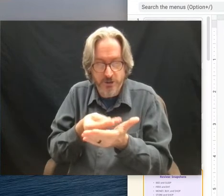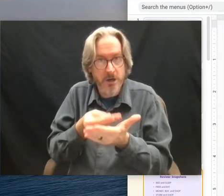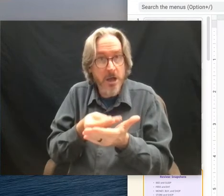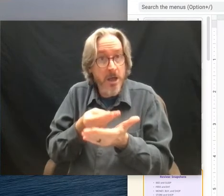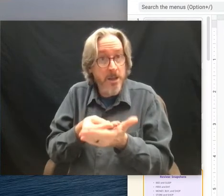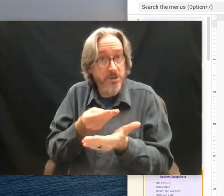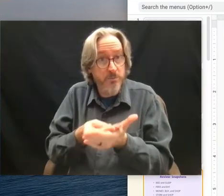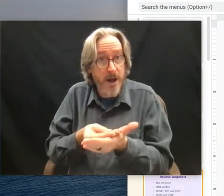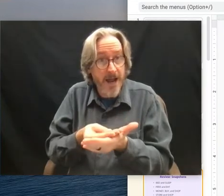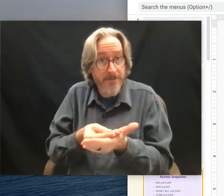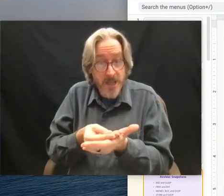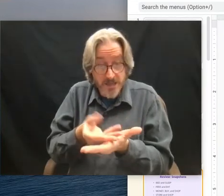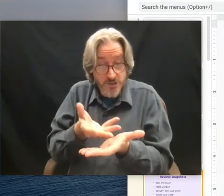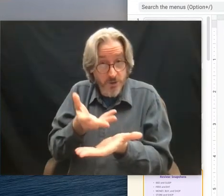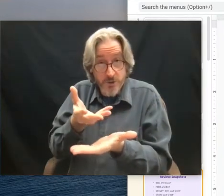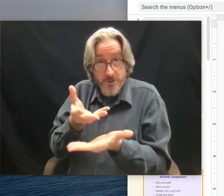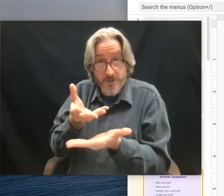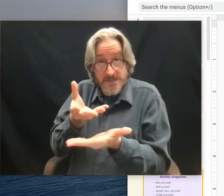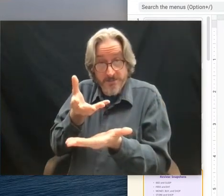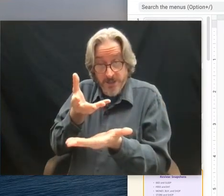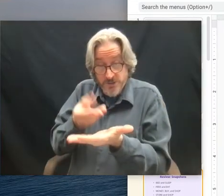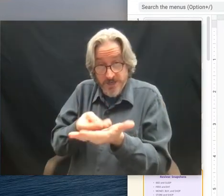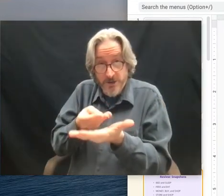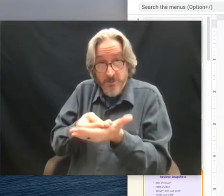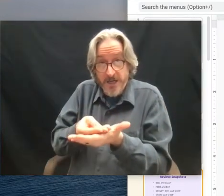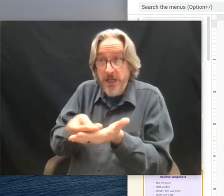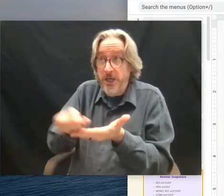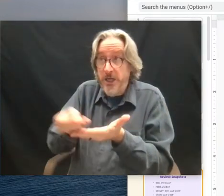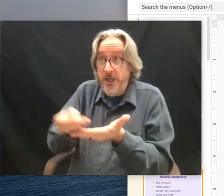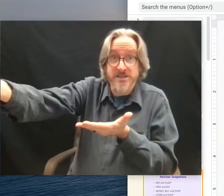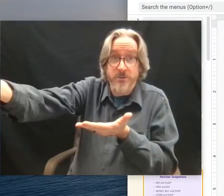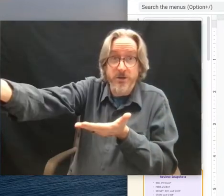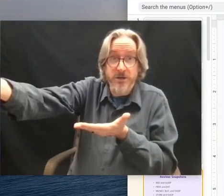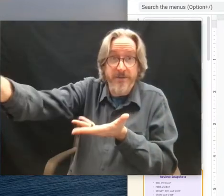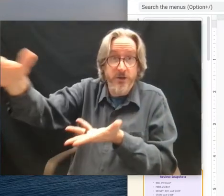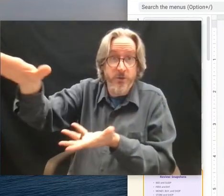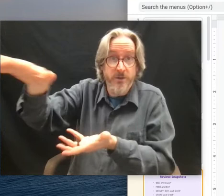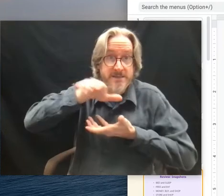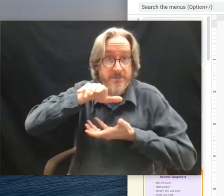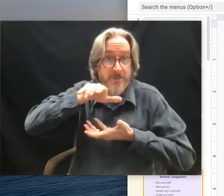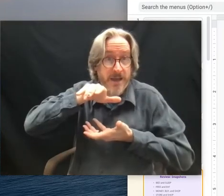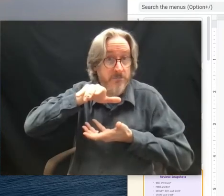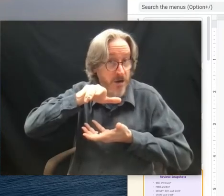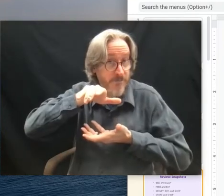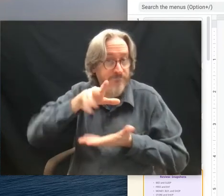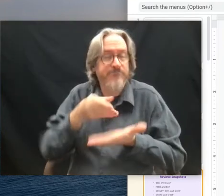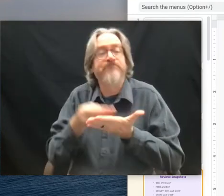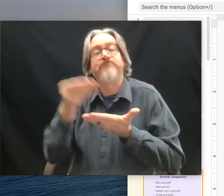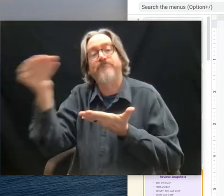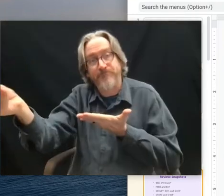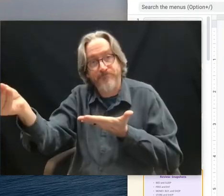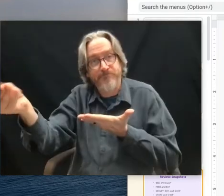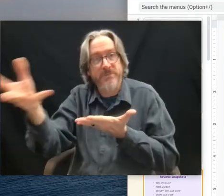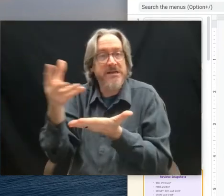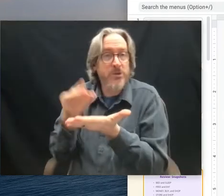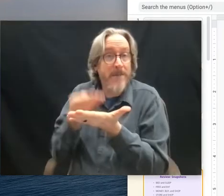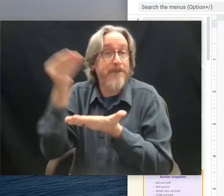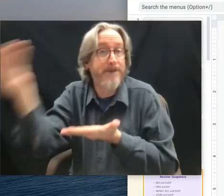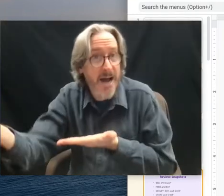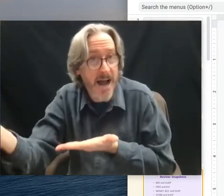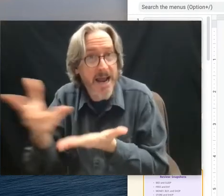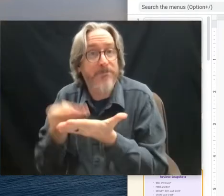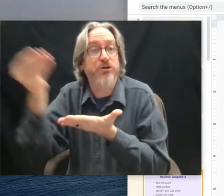to make sure, to buy. So what you do when you buy something is you take your money and you give it to someone and then you get something back, right?